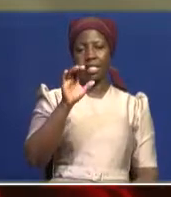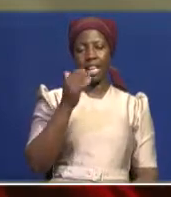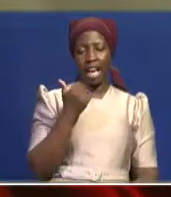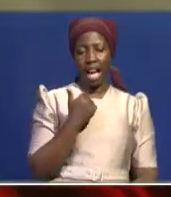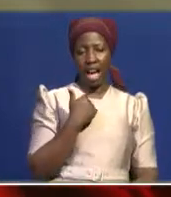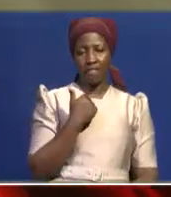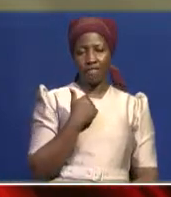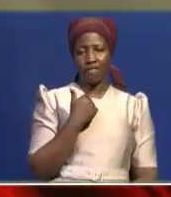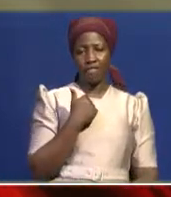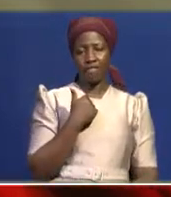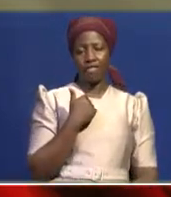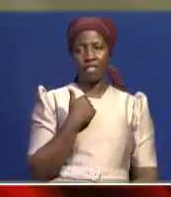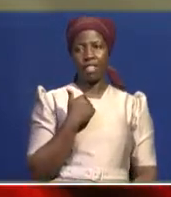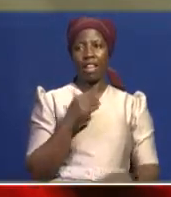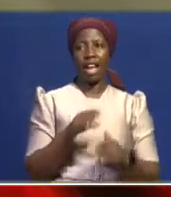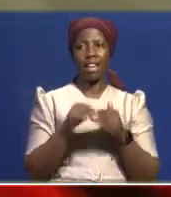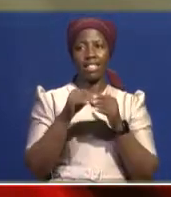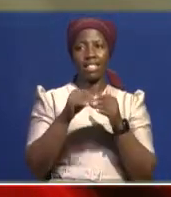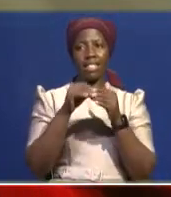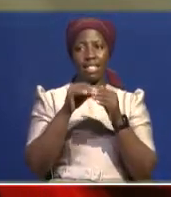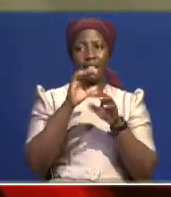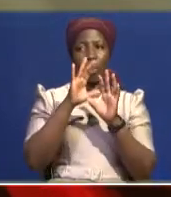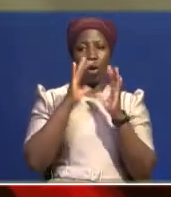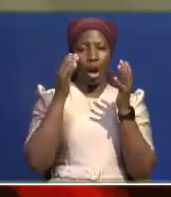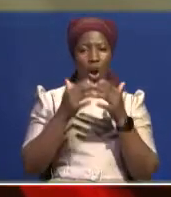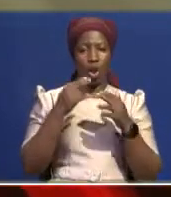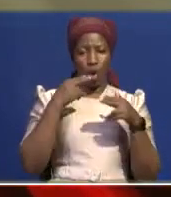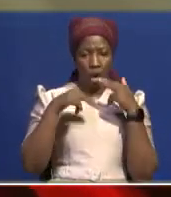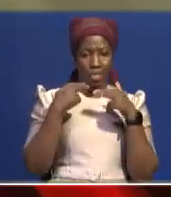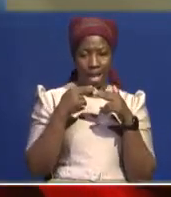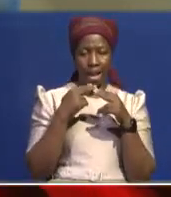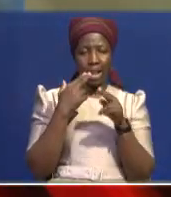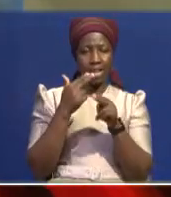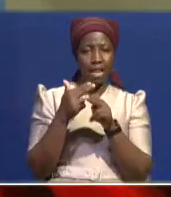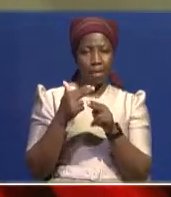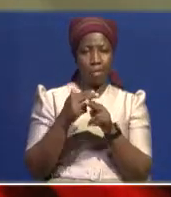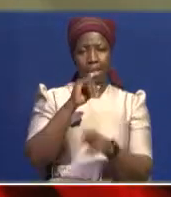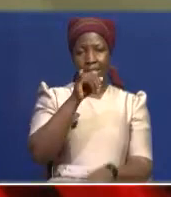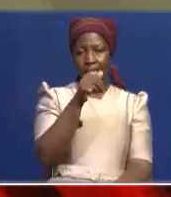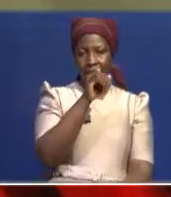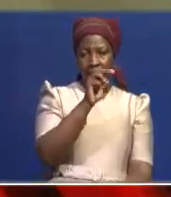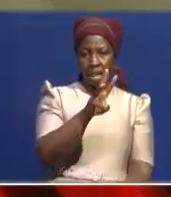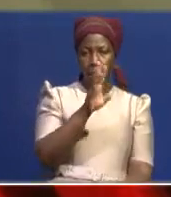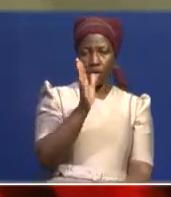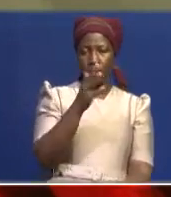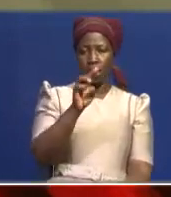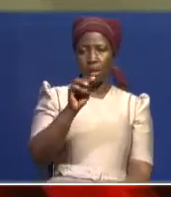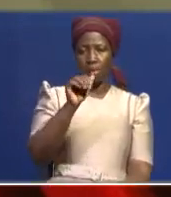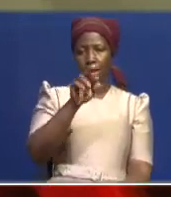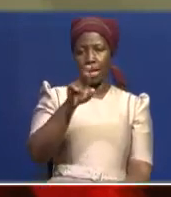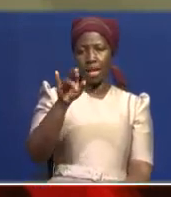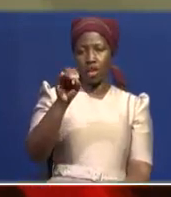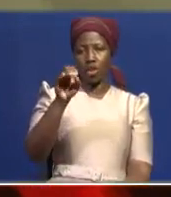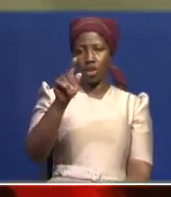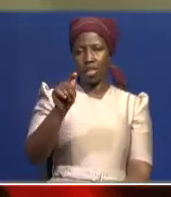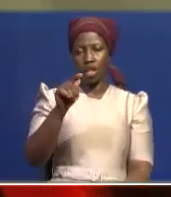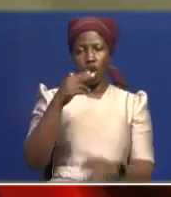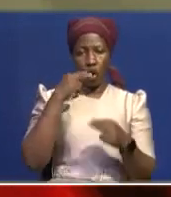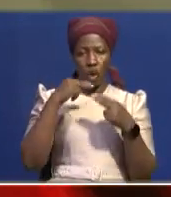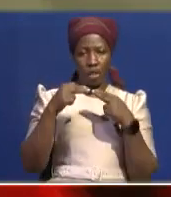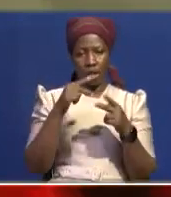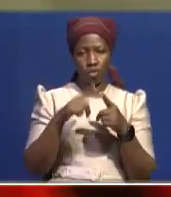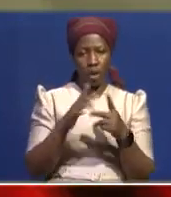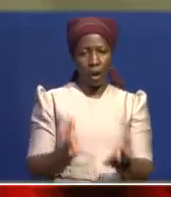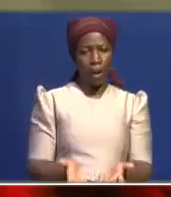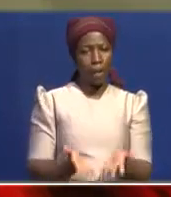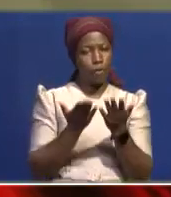accordingly attracted a leading global hospitality brand, the iconic JW Marriott Hotel, to accelerate the transformation